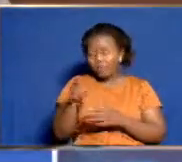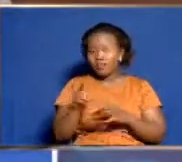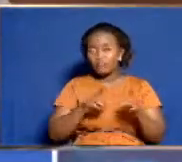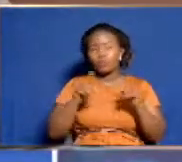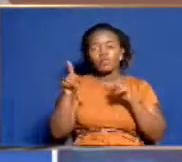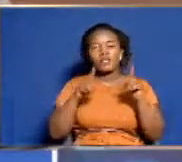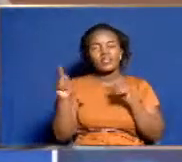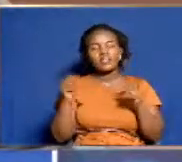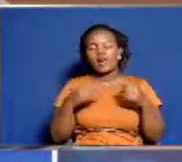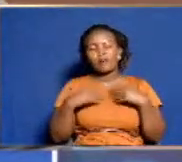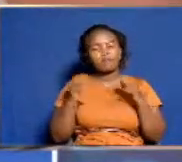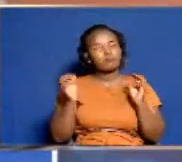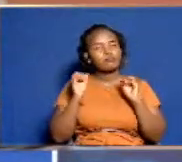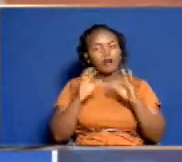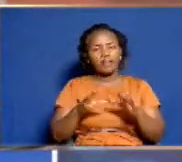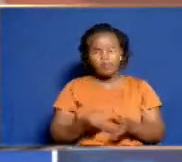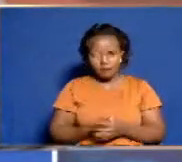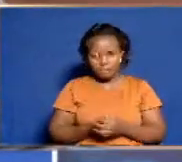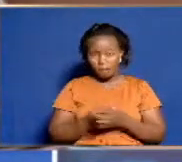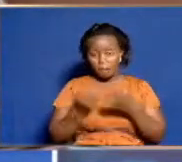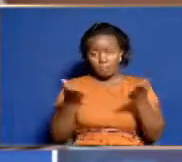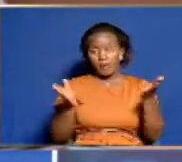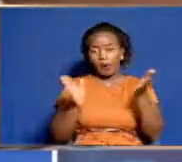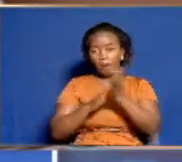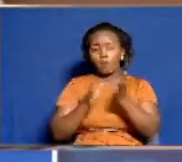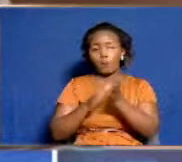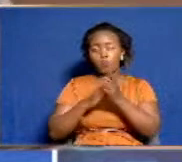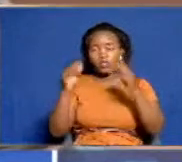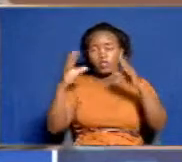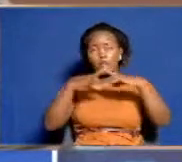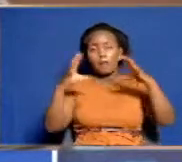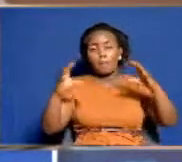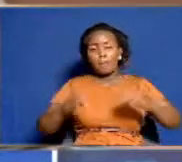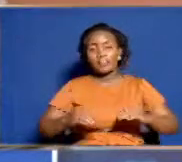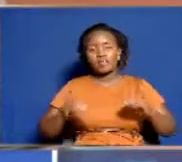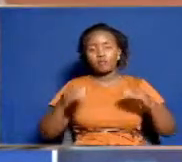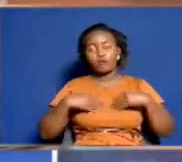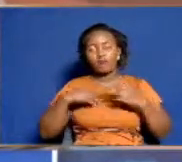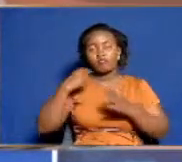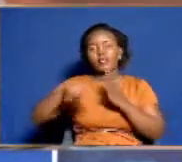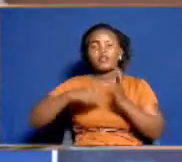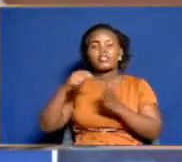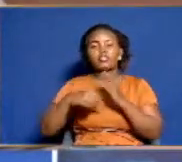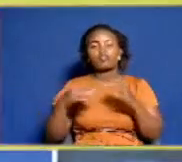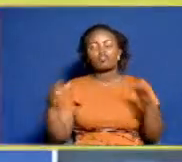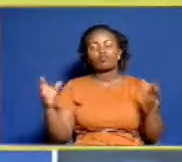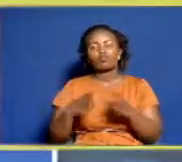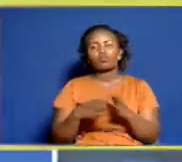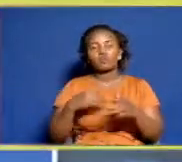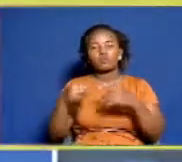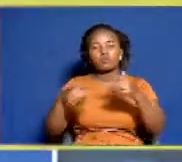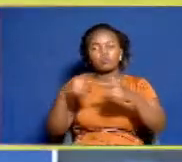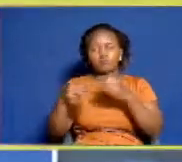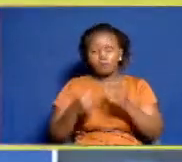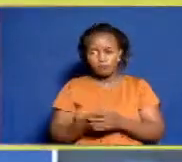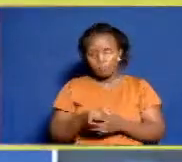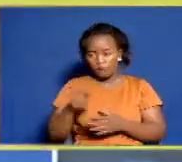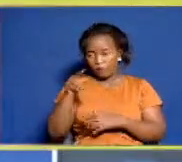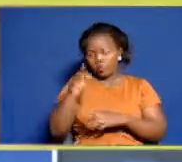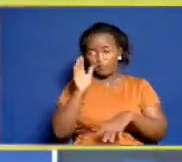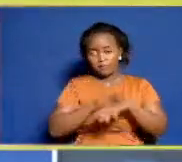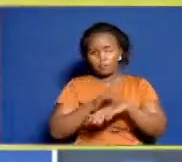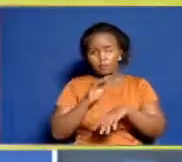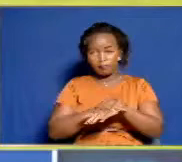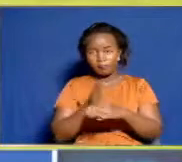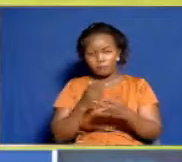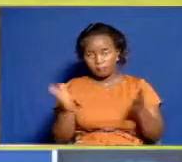The expectation is that the proposed budget will make provisions for industry players to remain afloat. This is a good thing. All